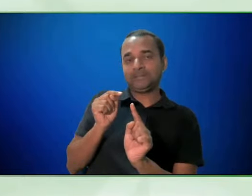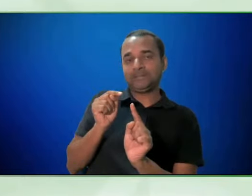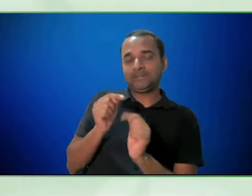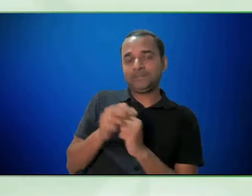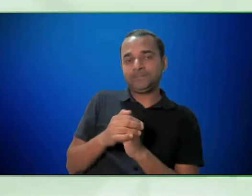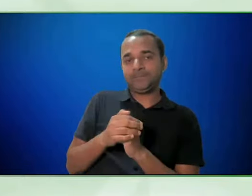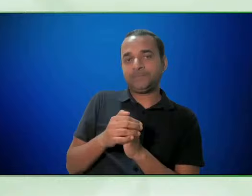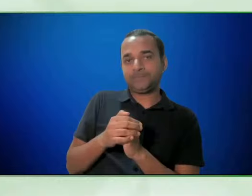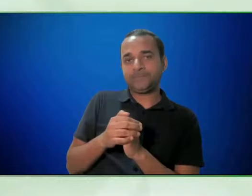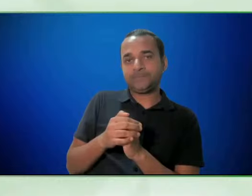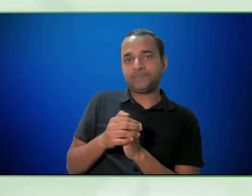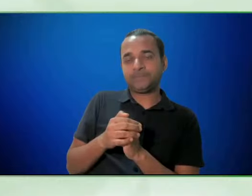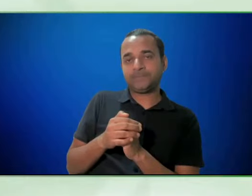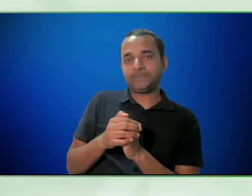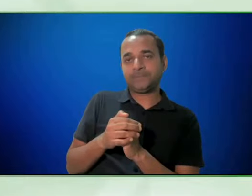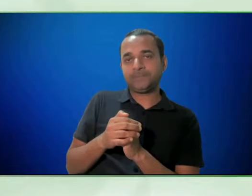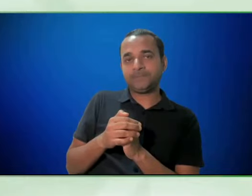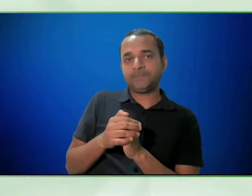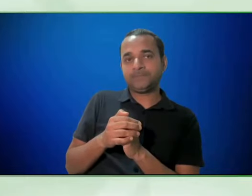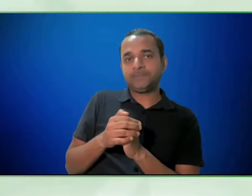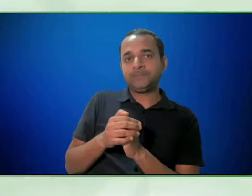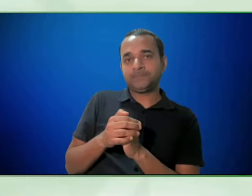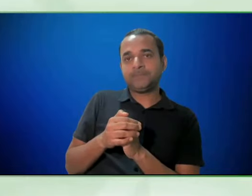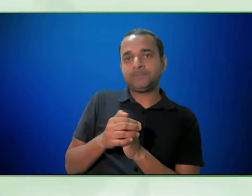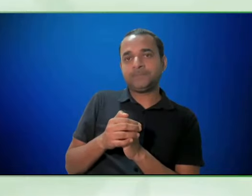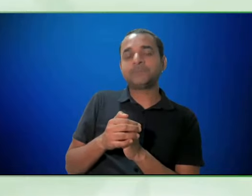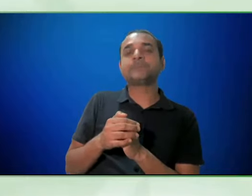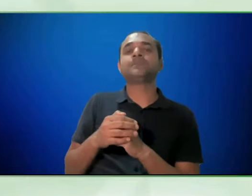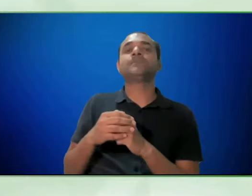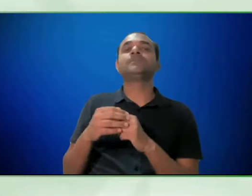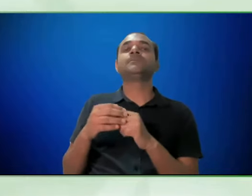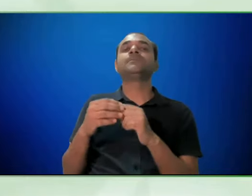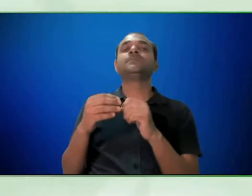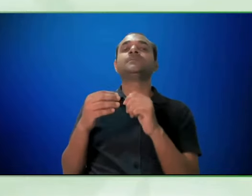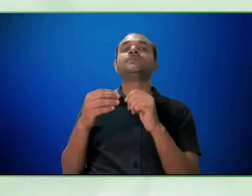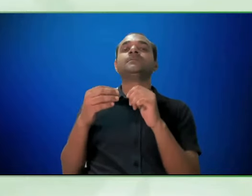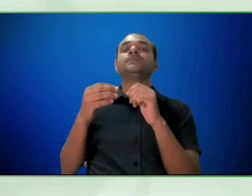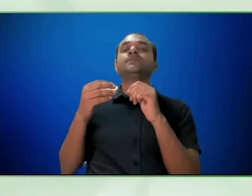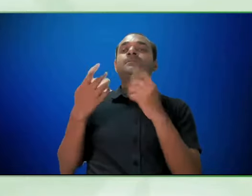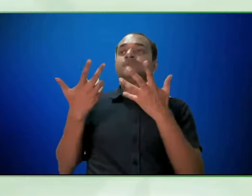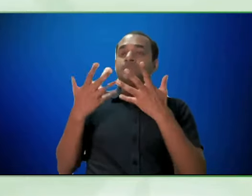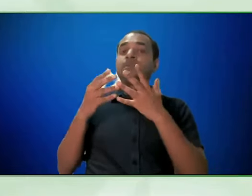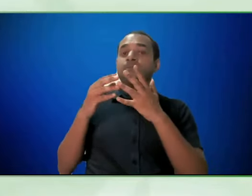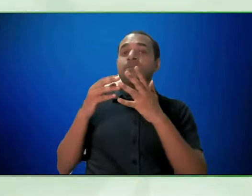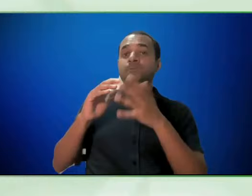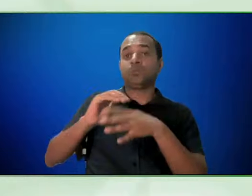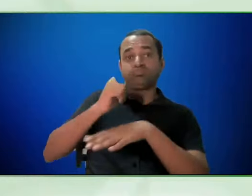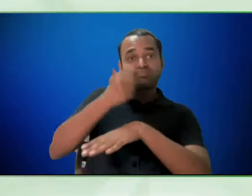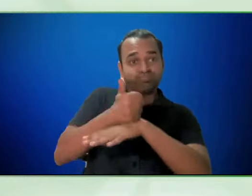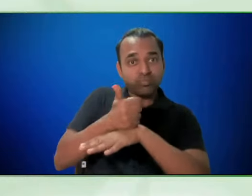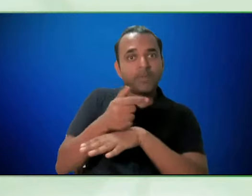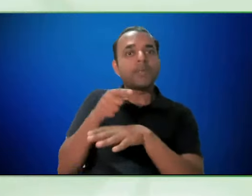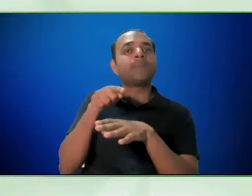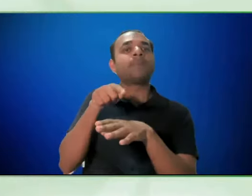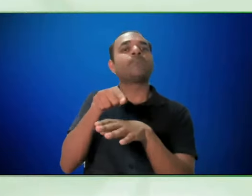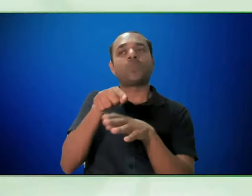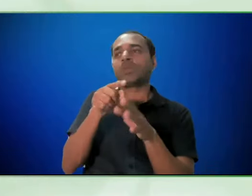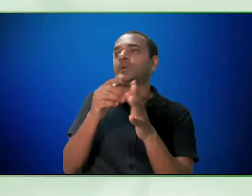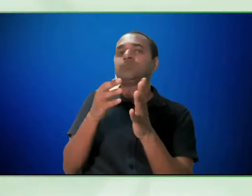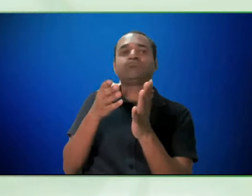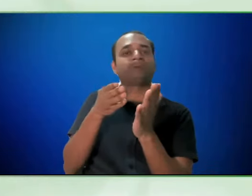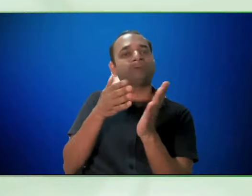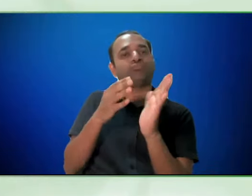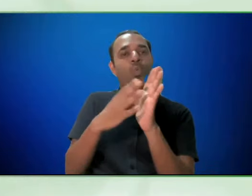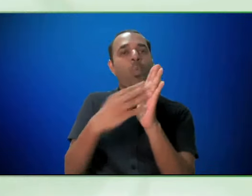to mapping different kind of socioeconomic analysis that have been conducted